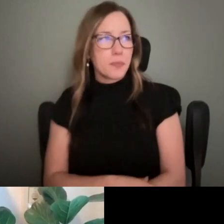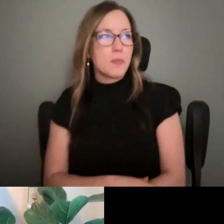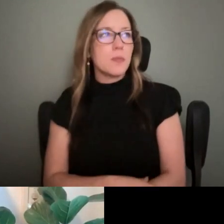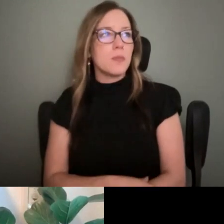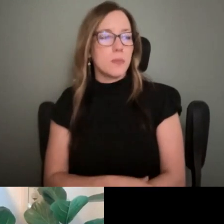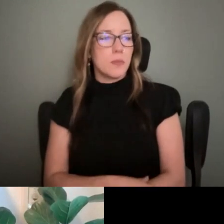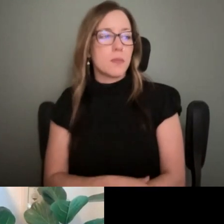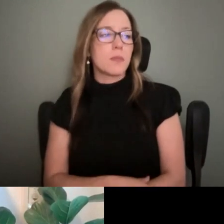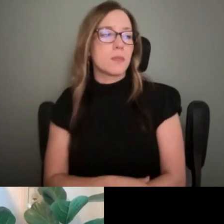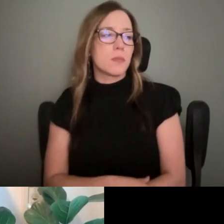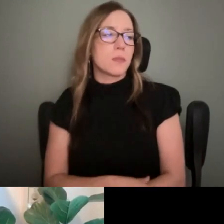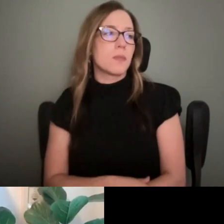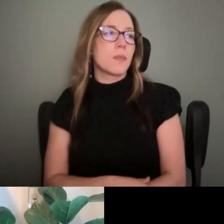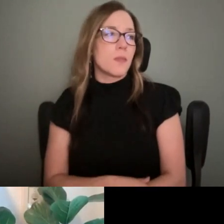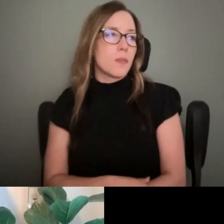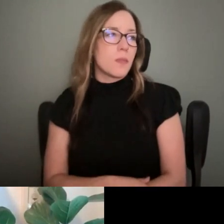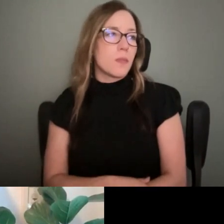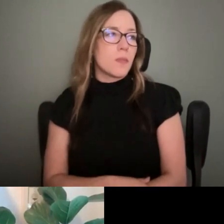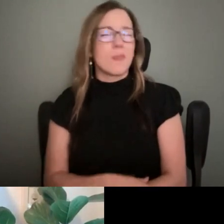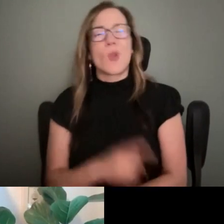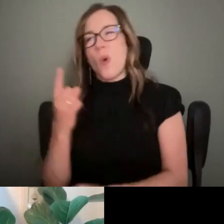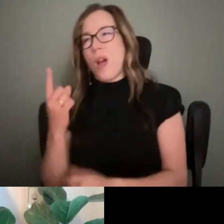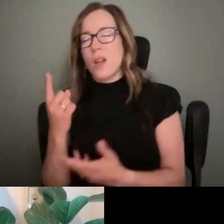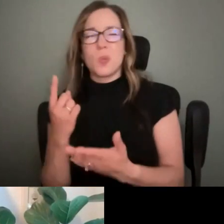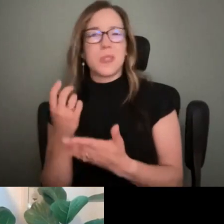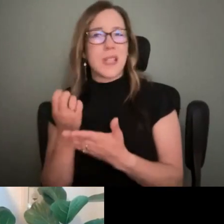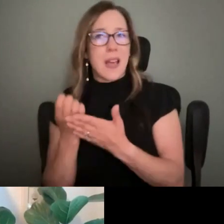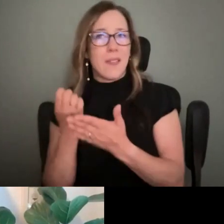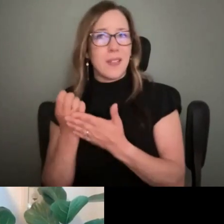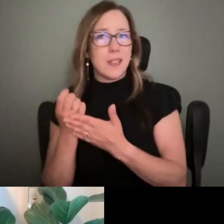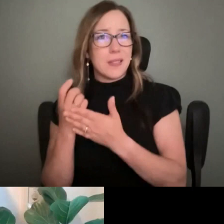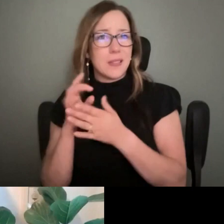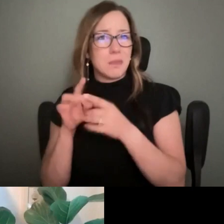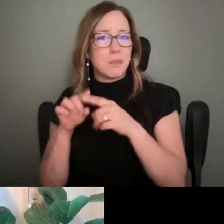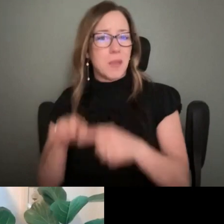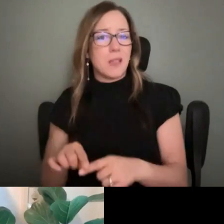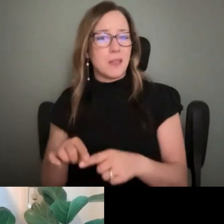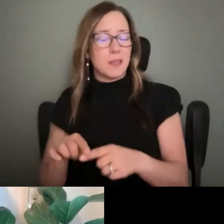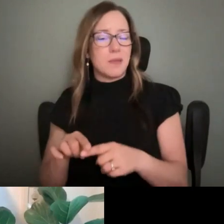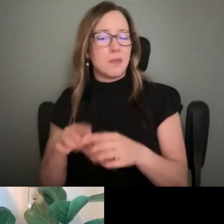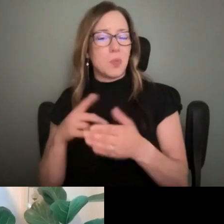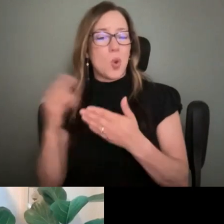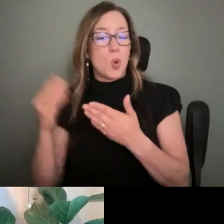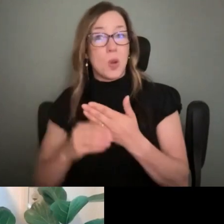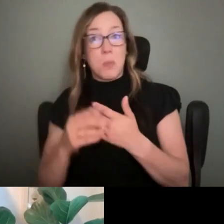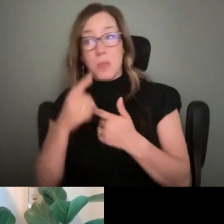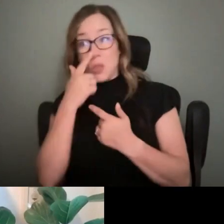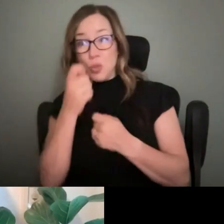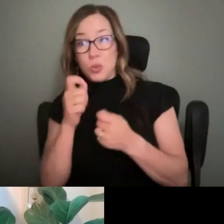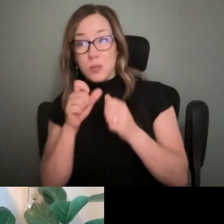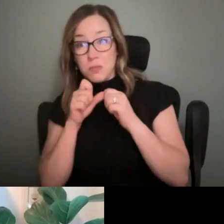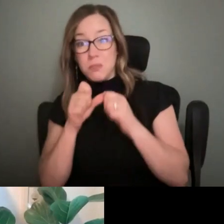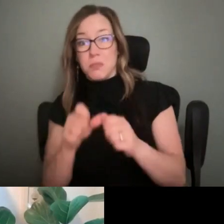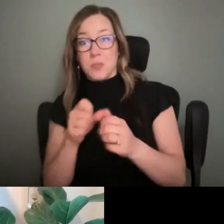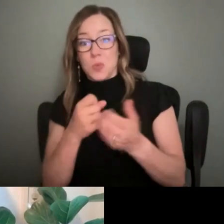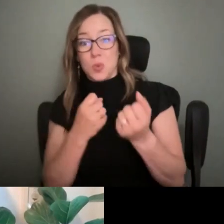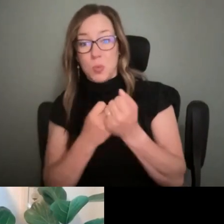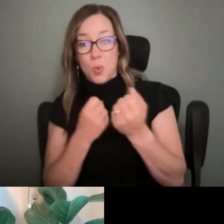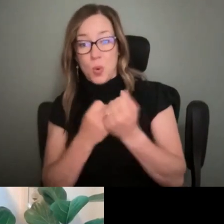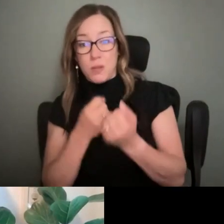one was kind of in the realm of evidence-based programming. Folks are interested in continuing to have support in